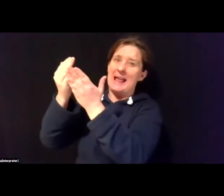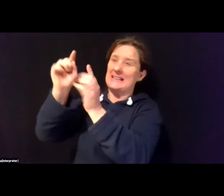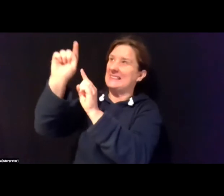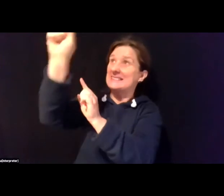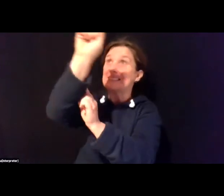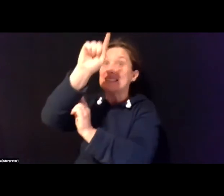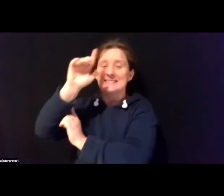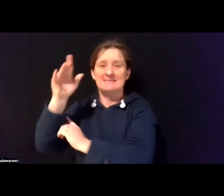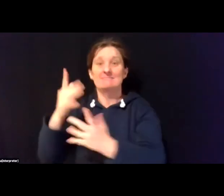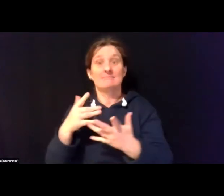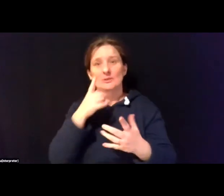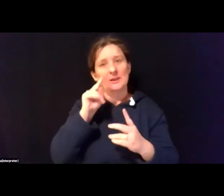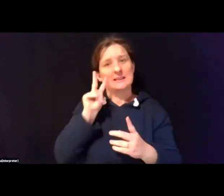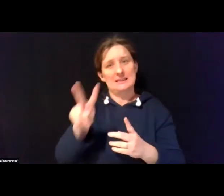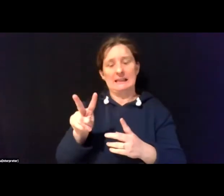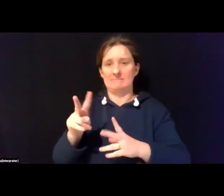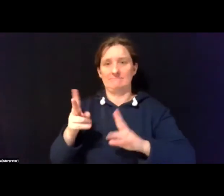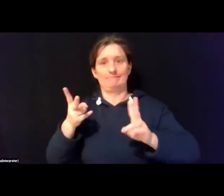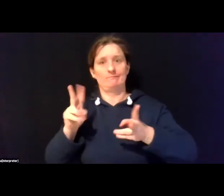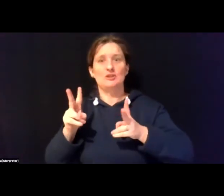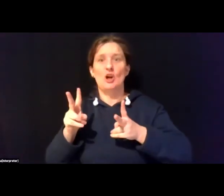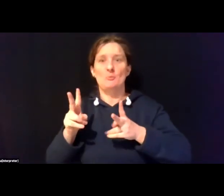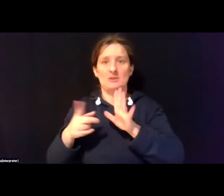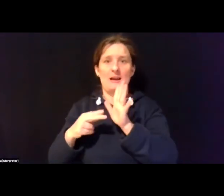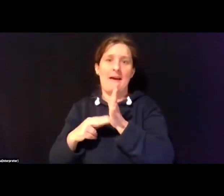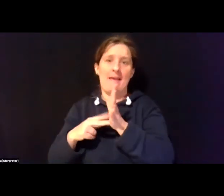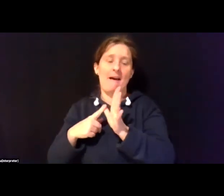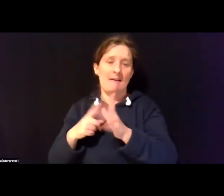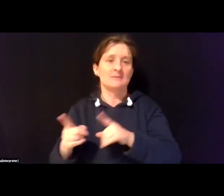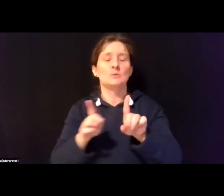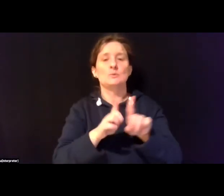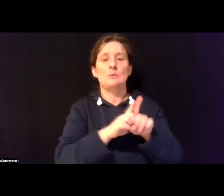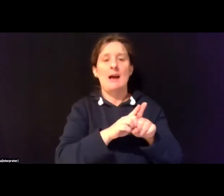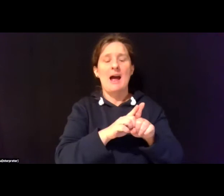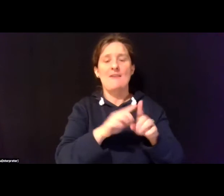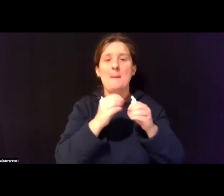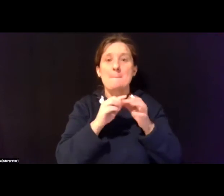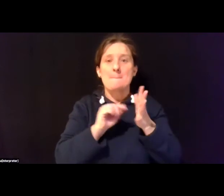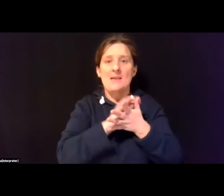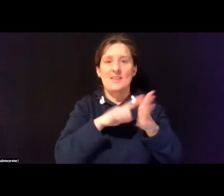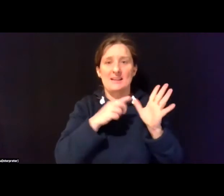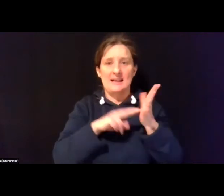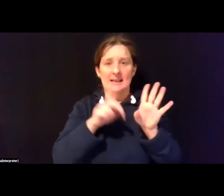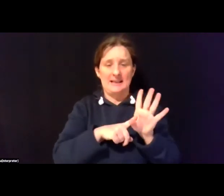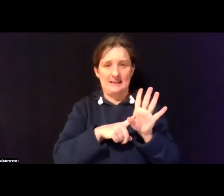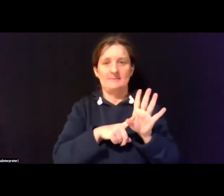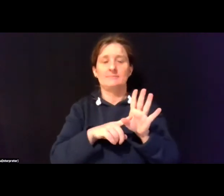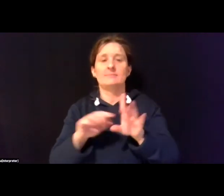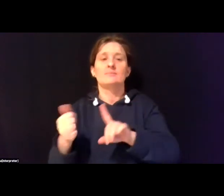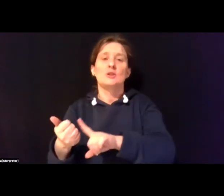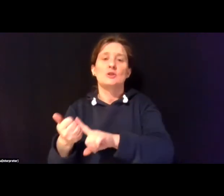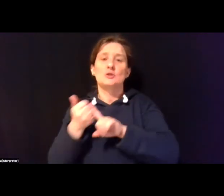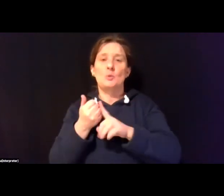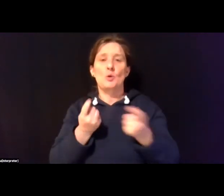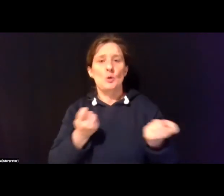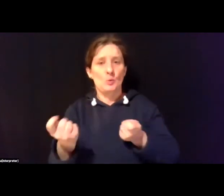here, who will be providing British Sign Language interpretation. We also have Bethany behind the scenes, who's our branch support coordinator,